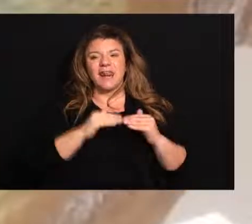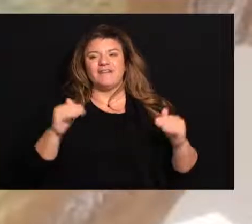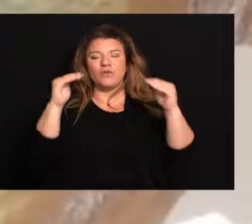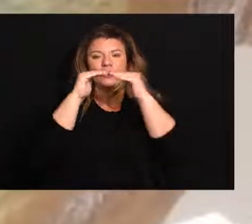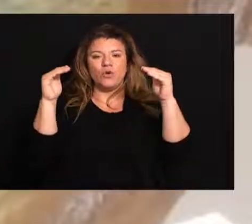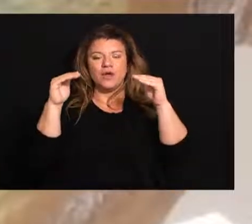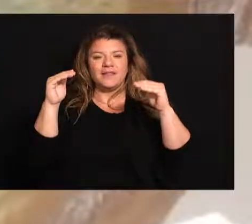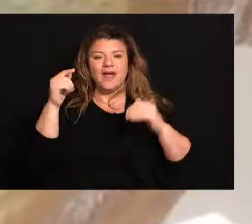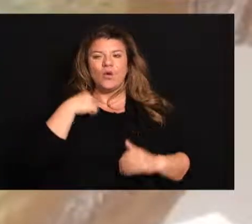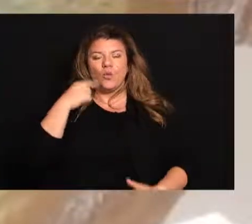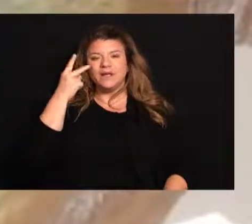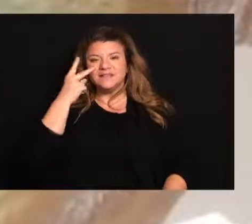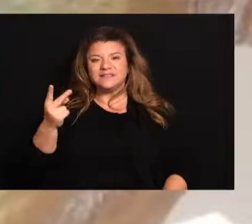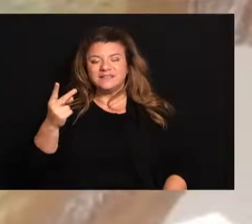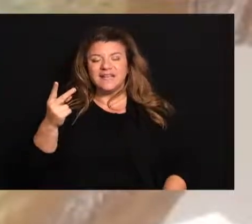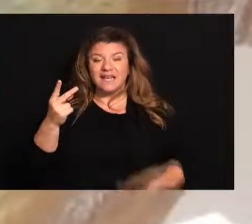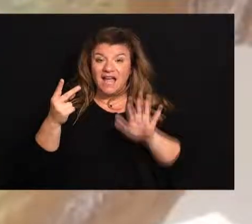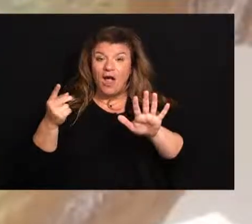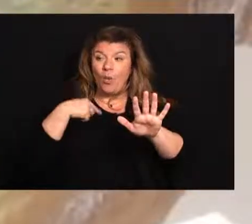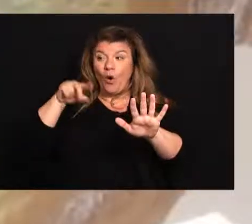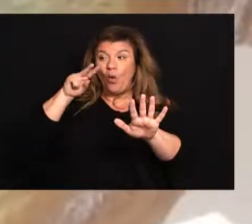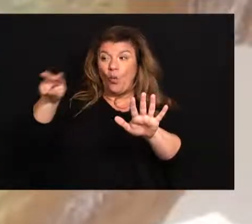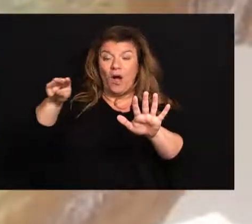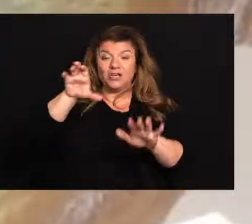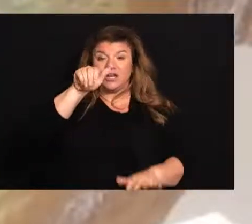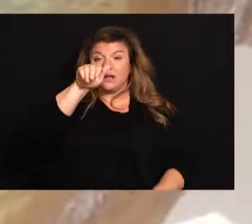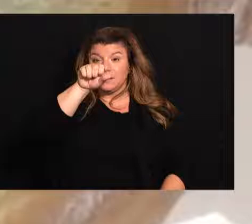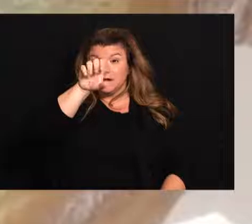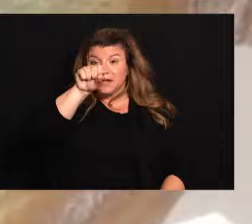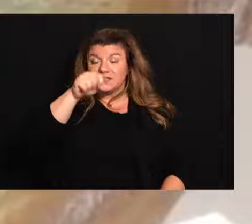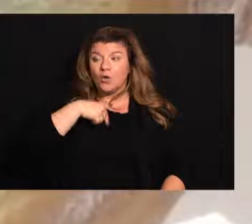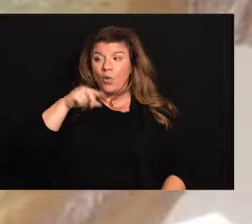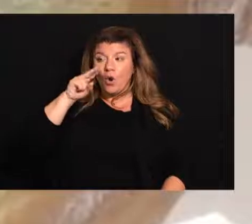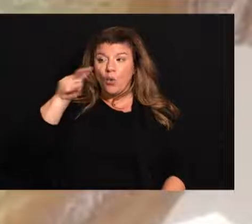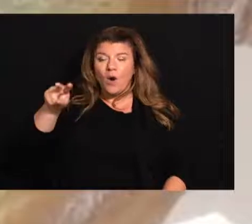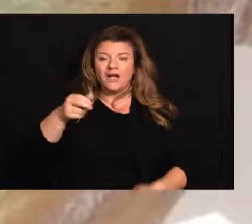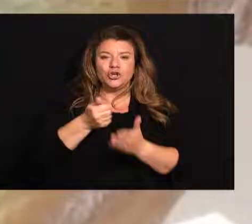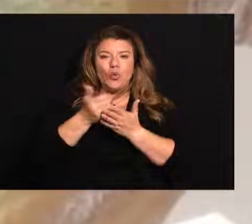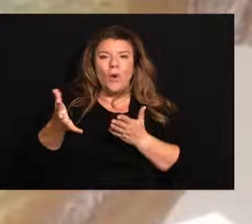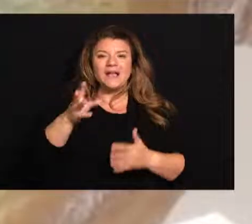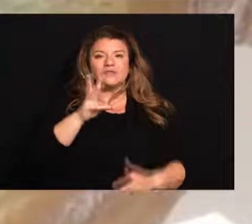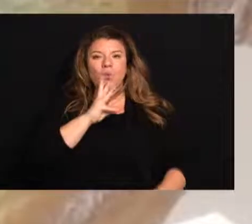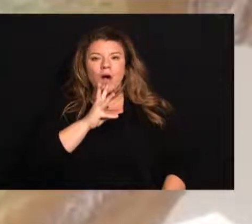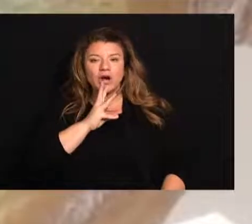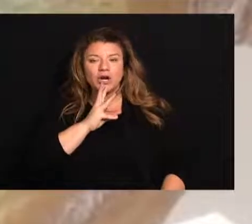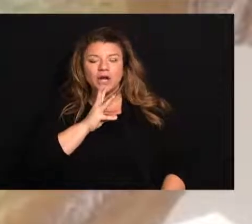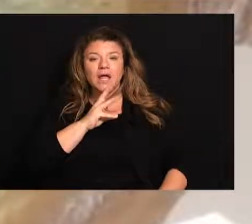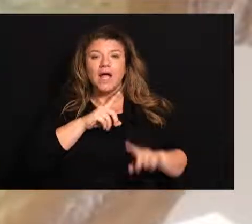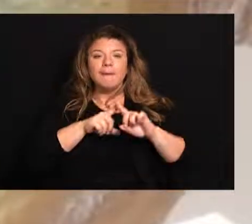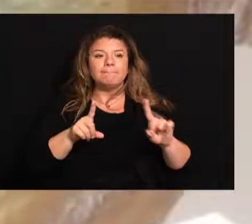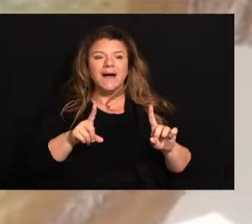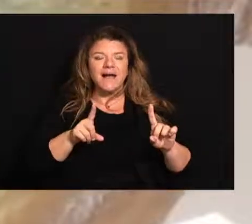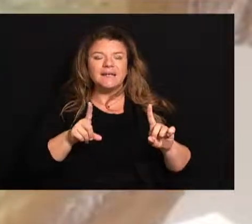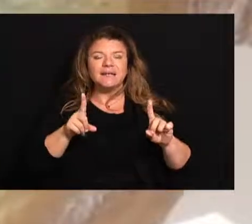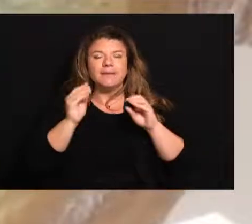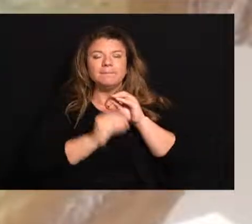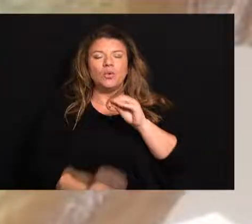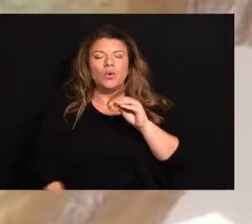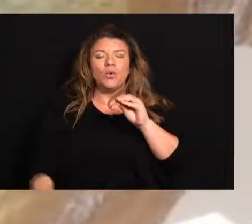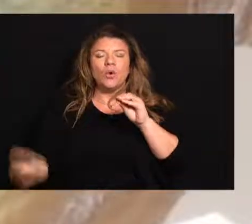we certainly are watching cases, we're watching wastewater, but I think that more and